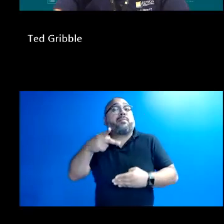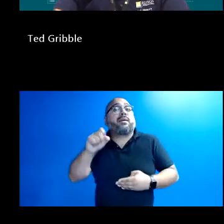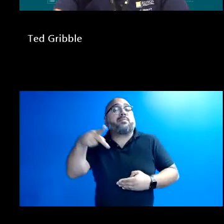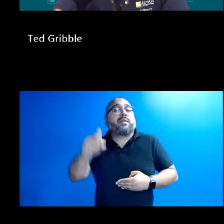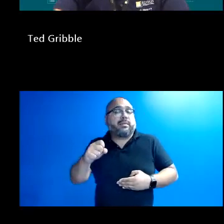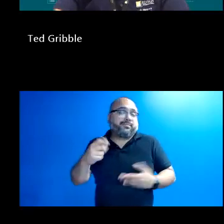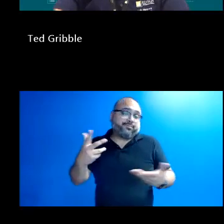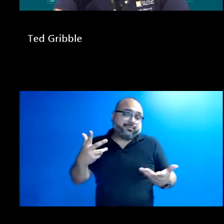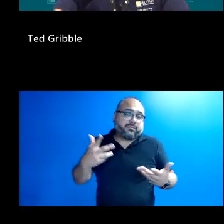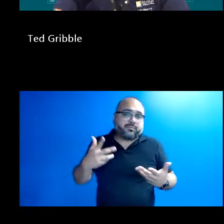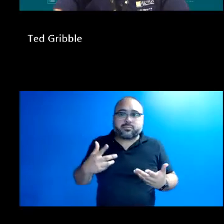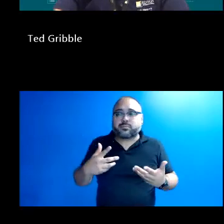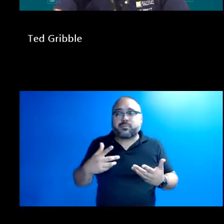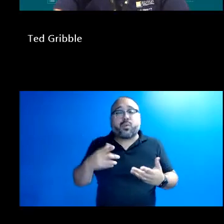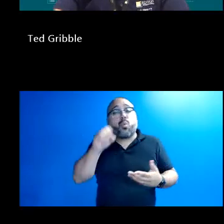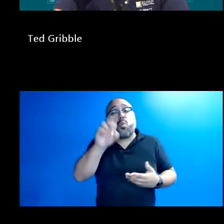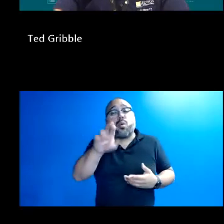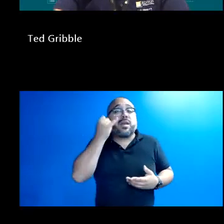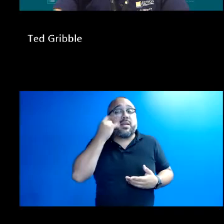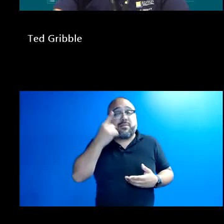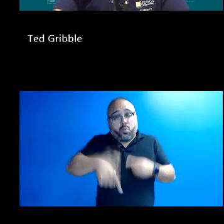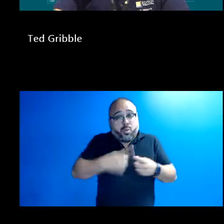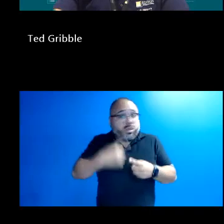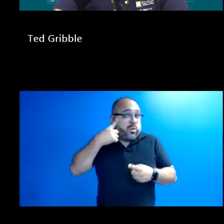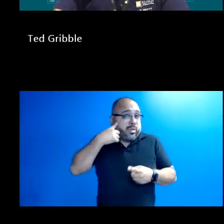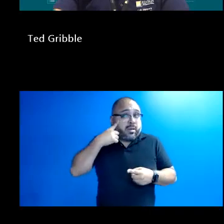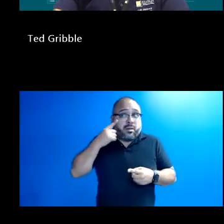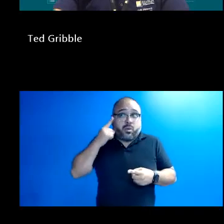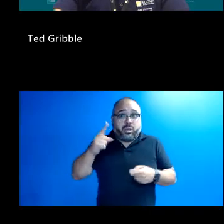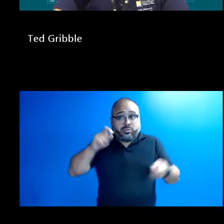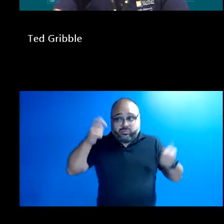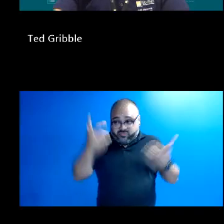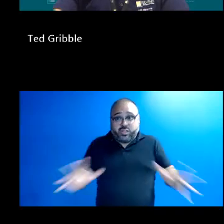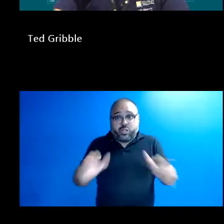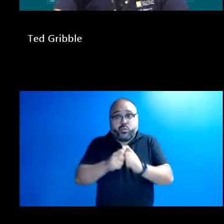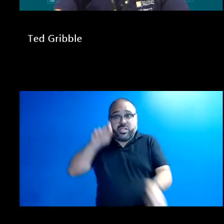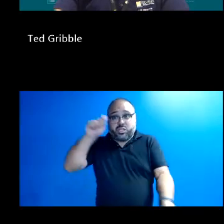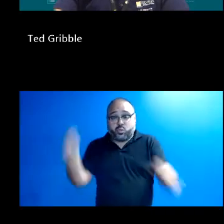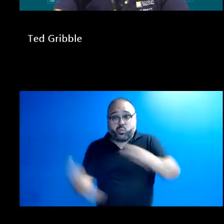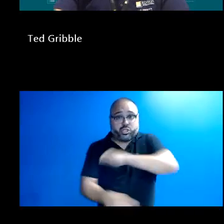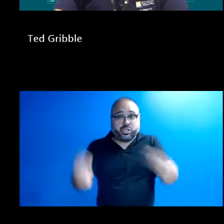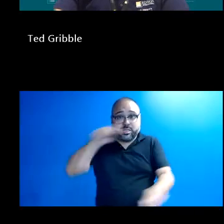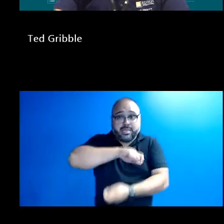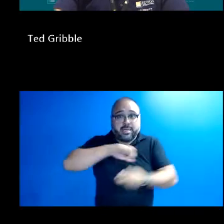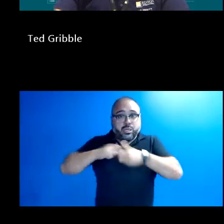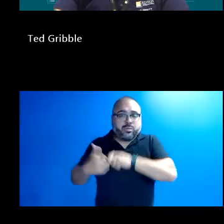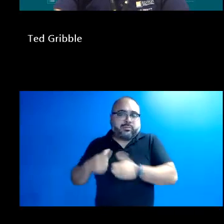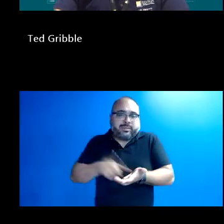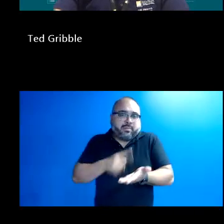or if you're talking about the sort of switching issues, sometimes there's very little we can do,